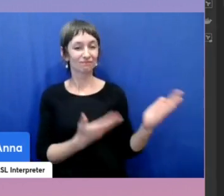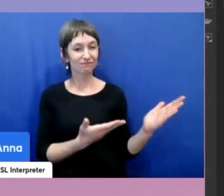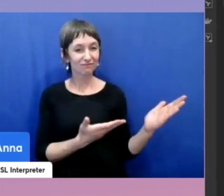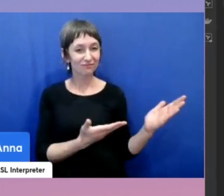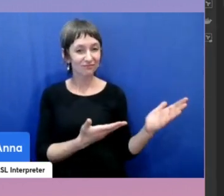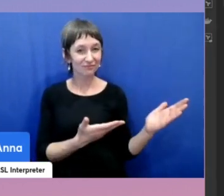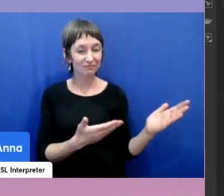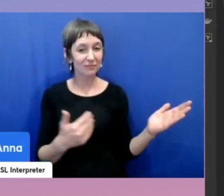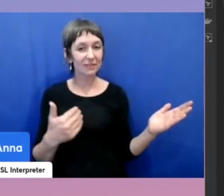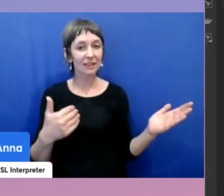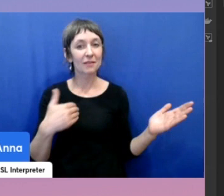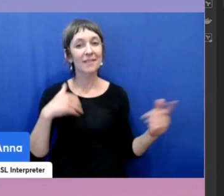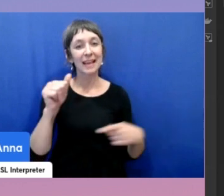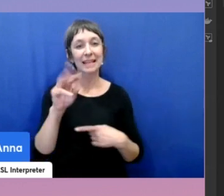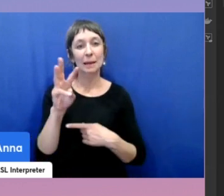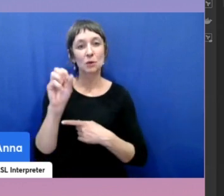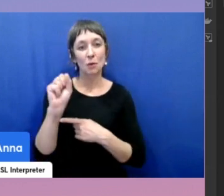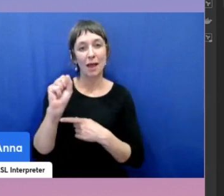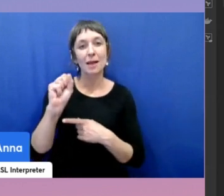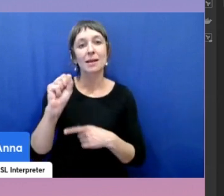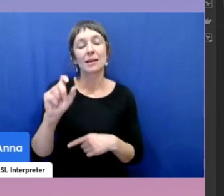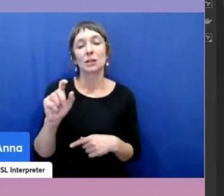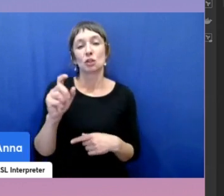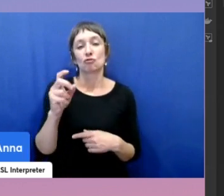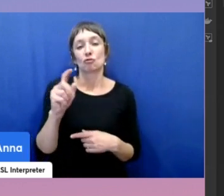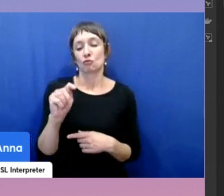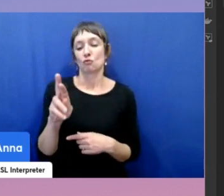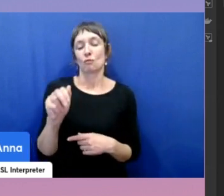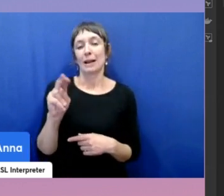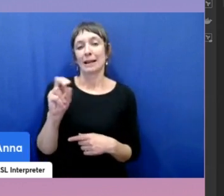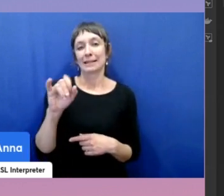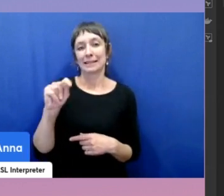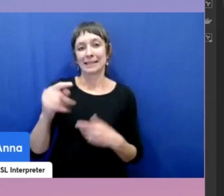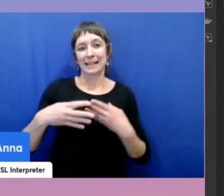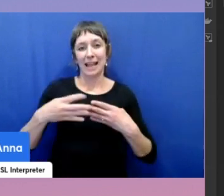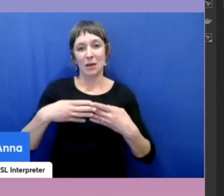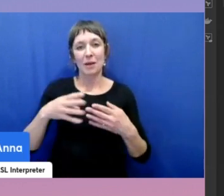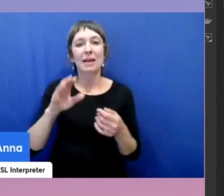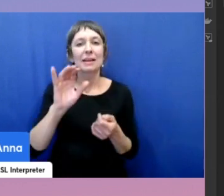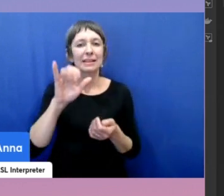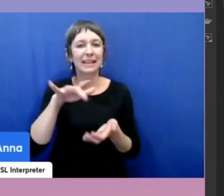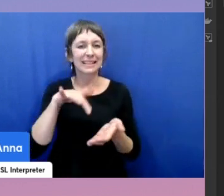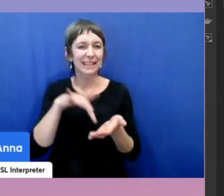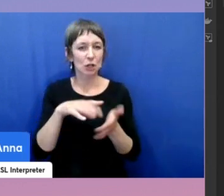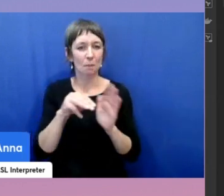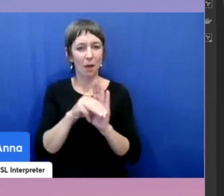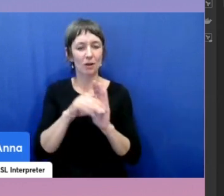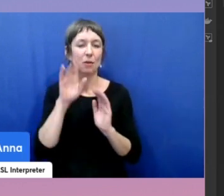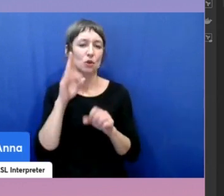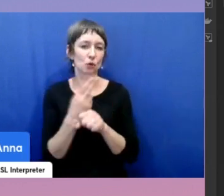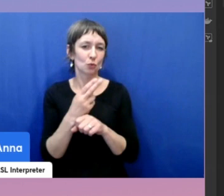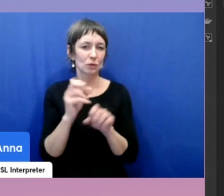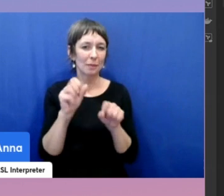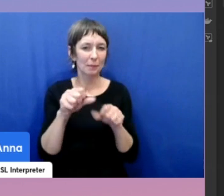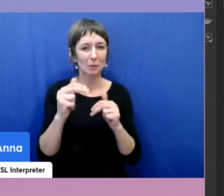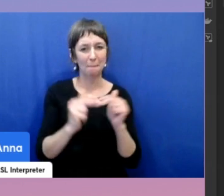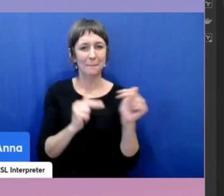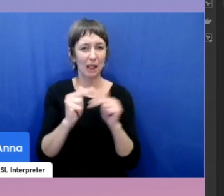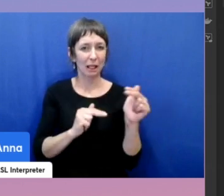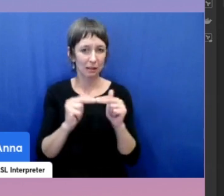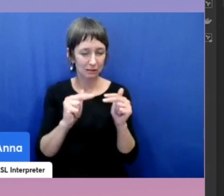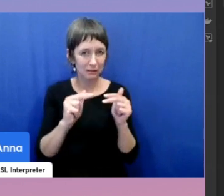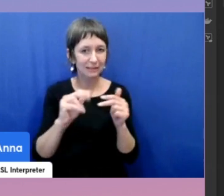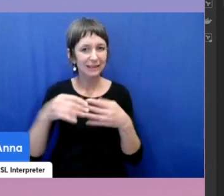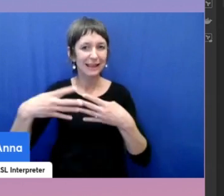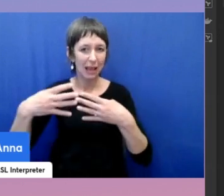an AWS Transit Gateway root module. This is the central module that I would use in order to build Transit Gateway and then to connect it to my